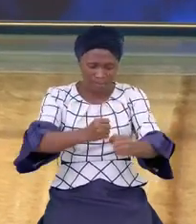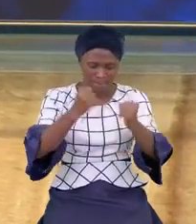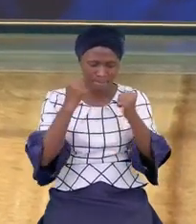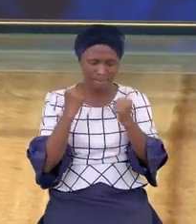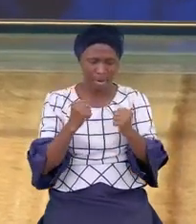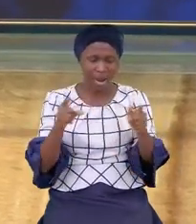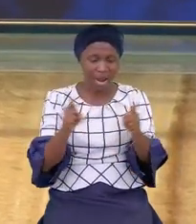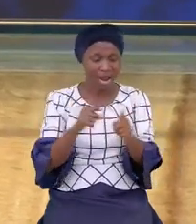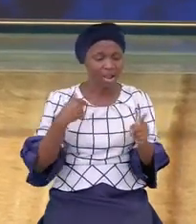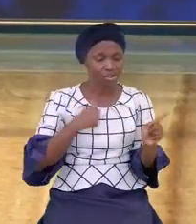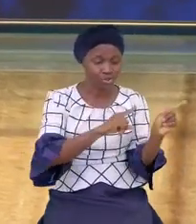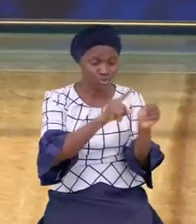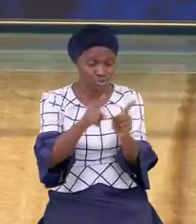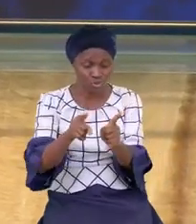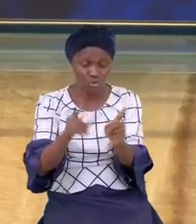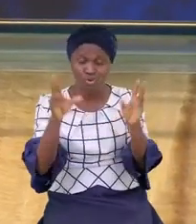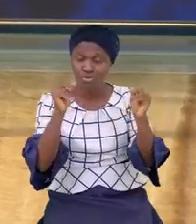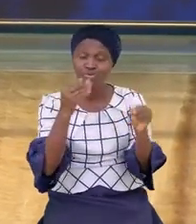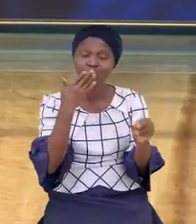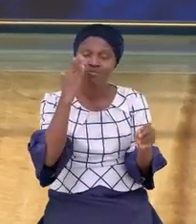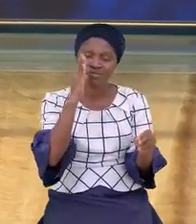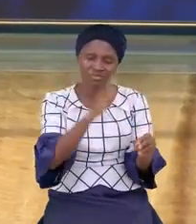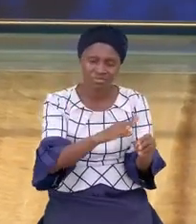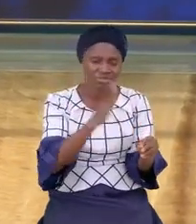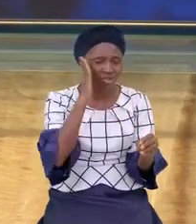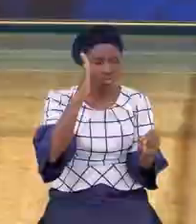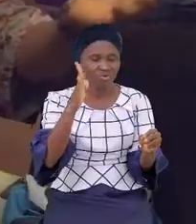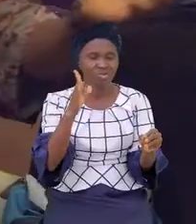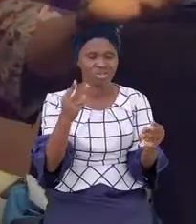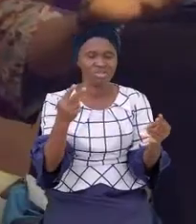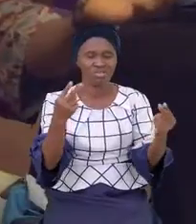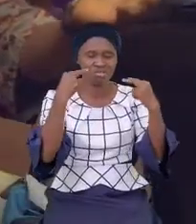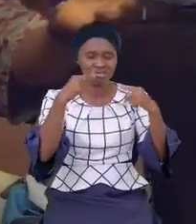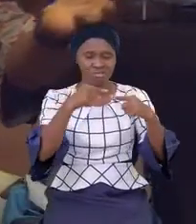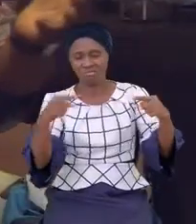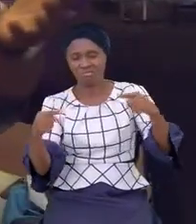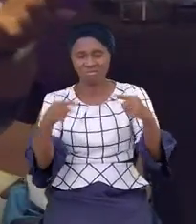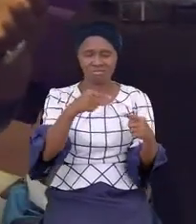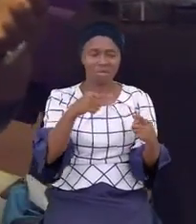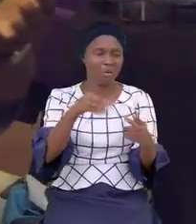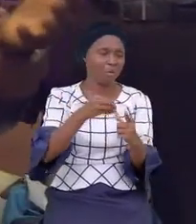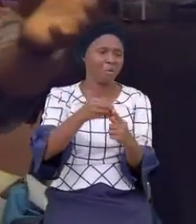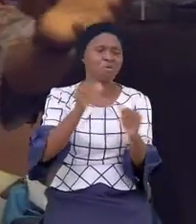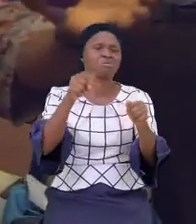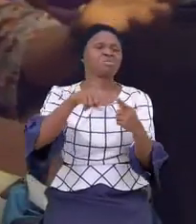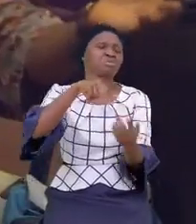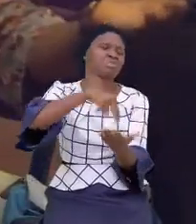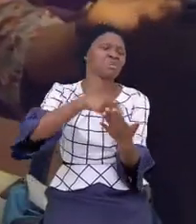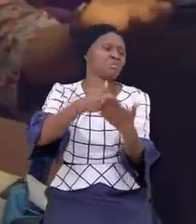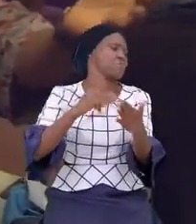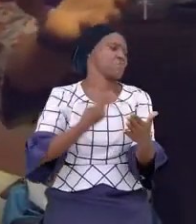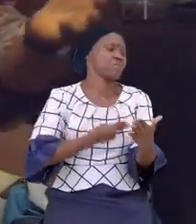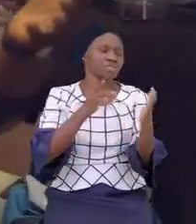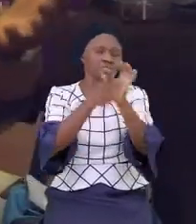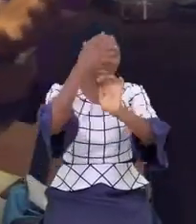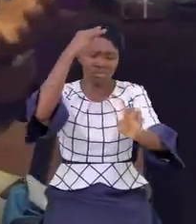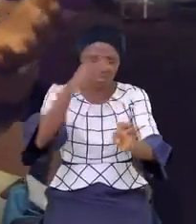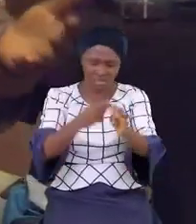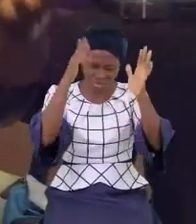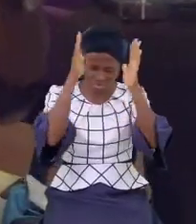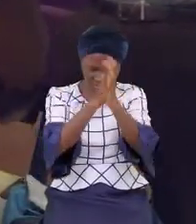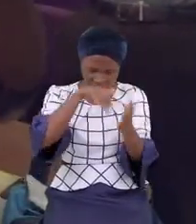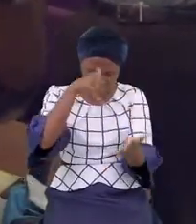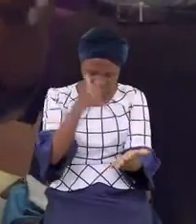we go, no evil will confront or stand before any of us in